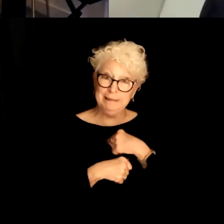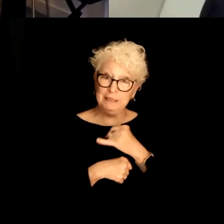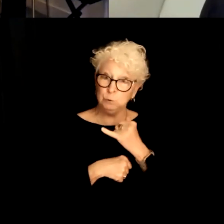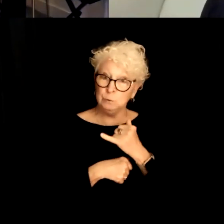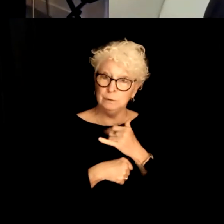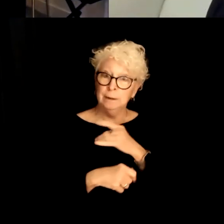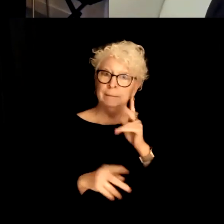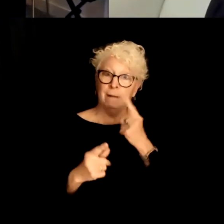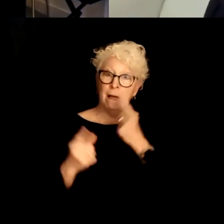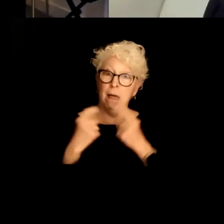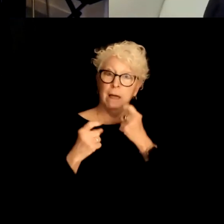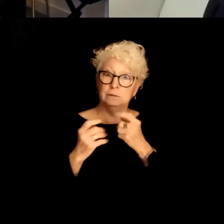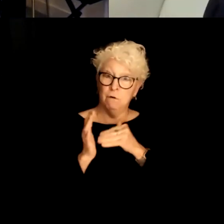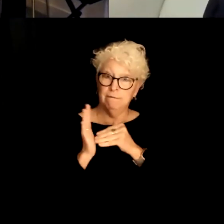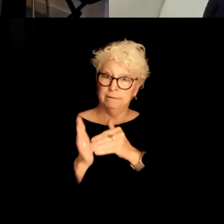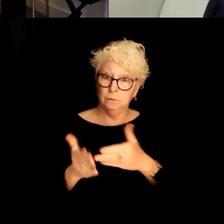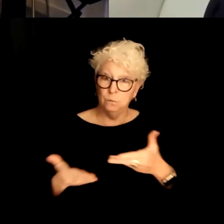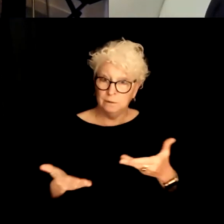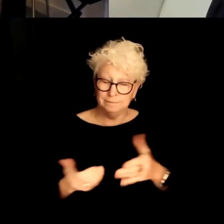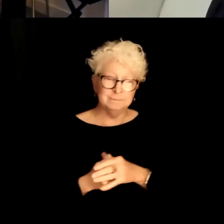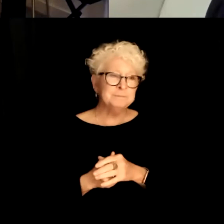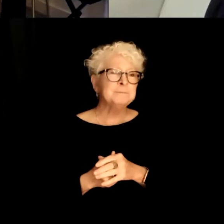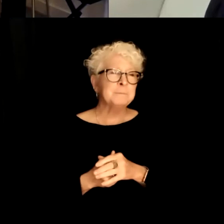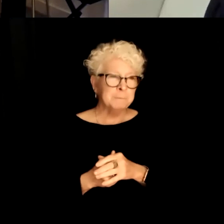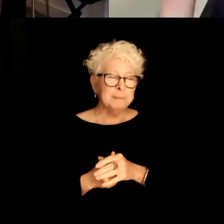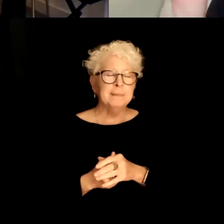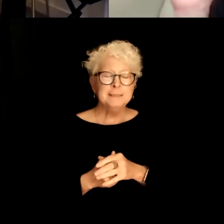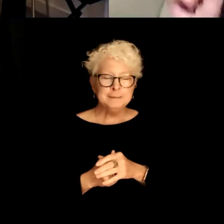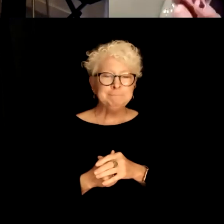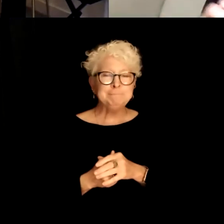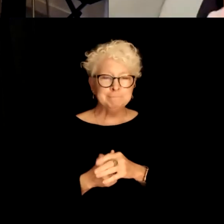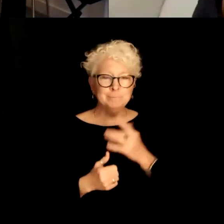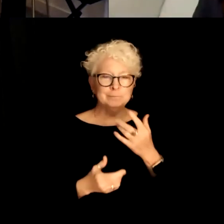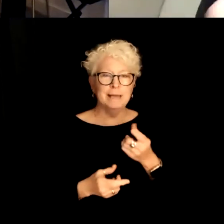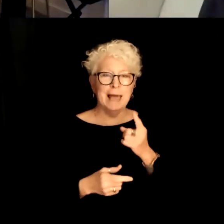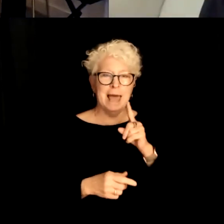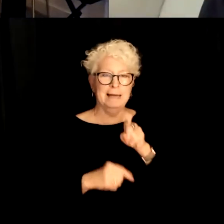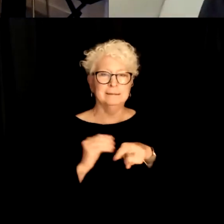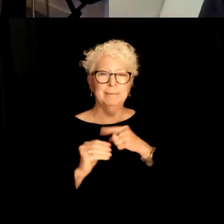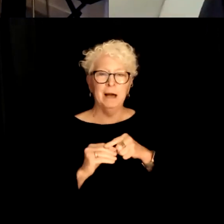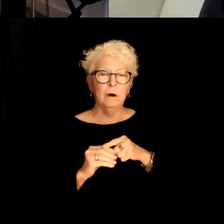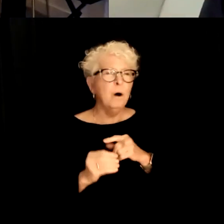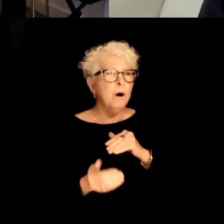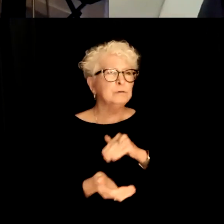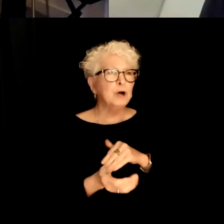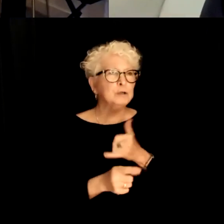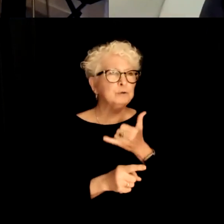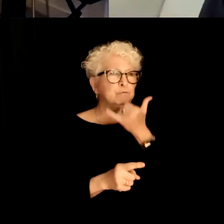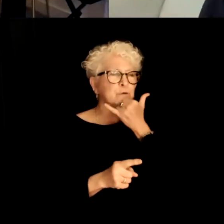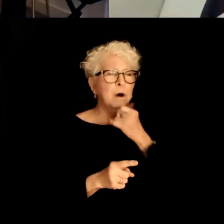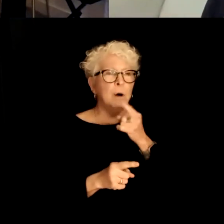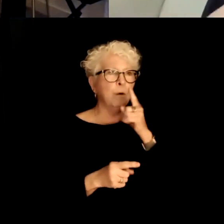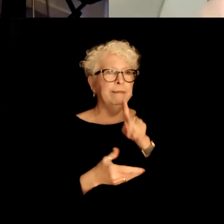to do not just with what doctors like do wrong or the structural critique, but also